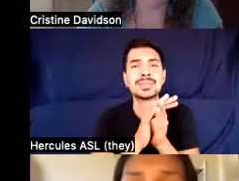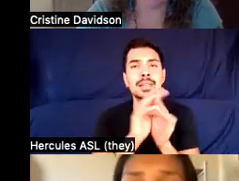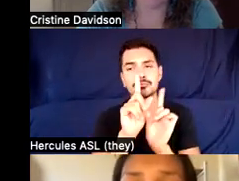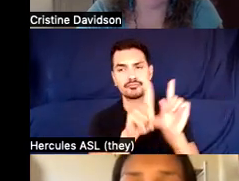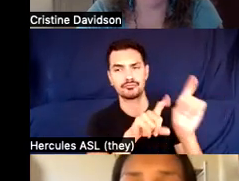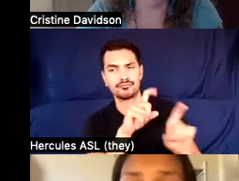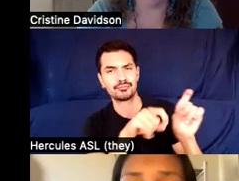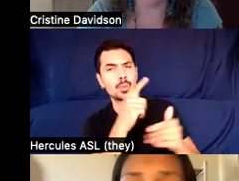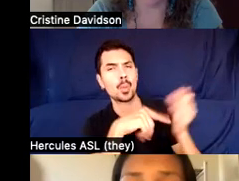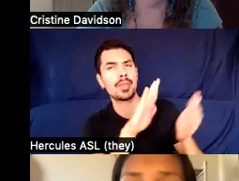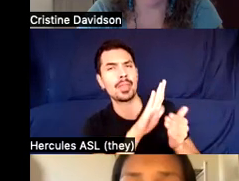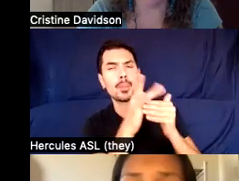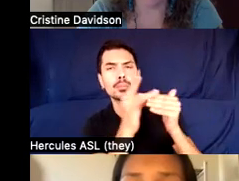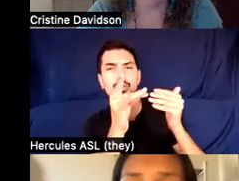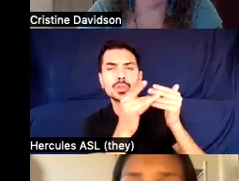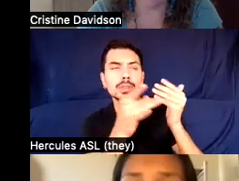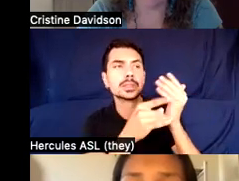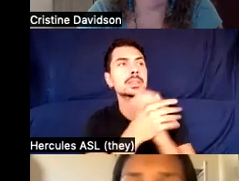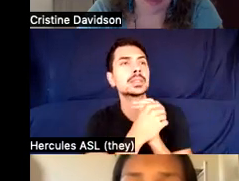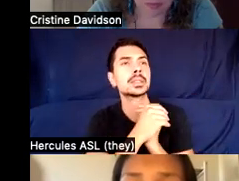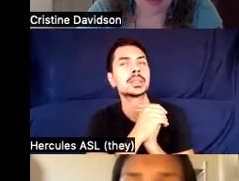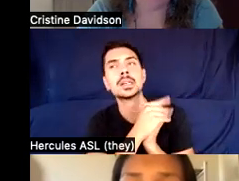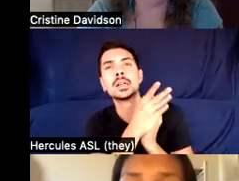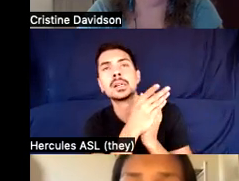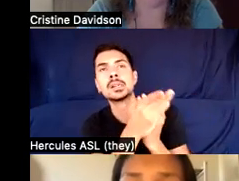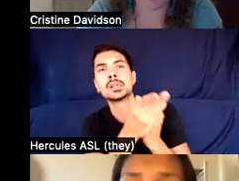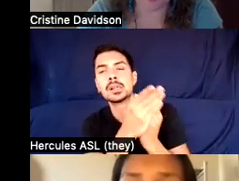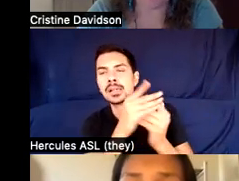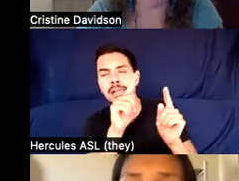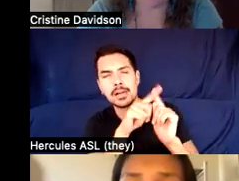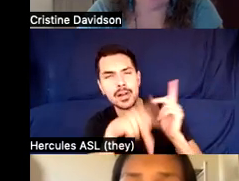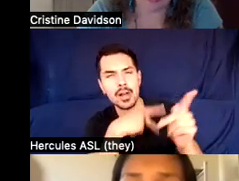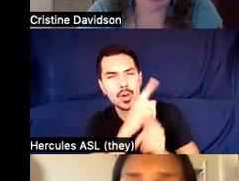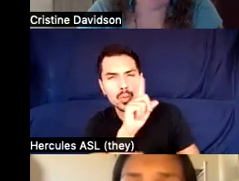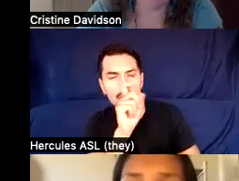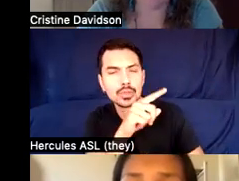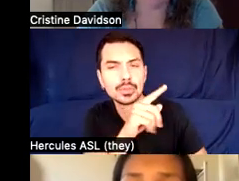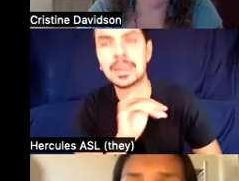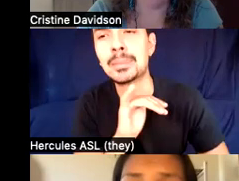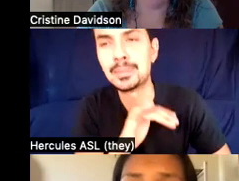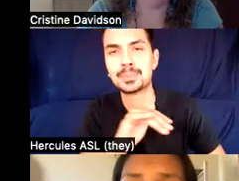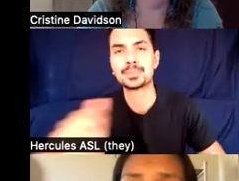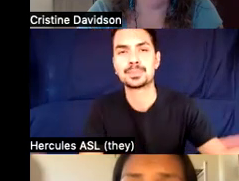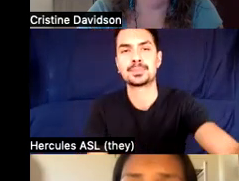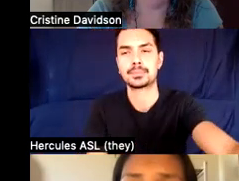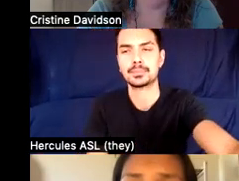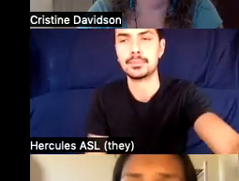their options? Do they have, just those kinds of questions, like for some people, it might be easy, they might